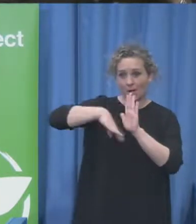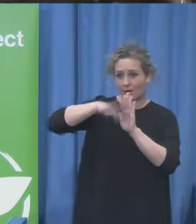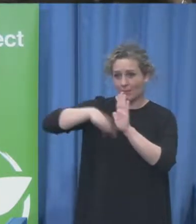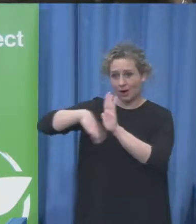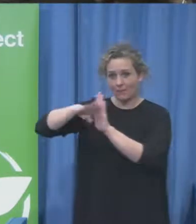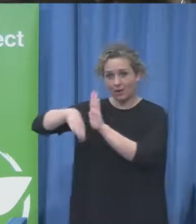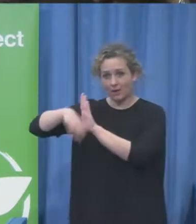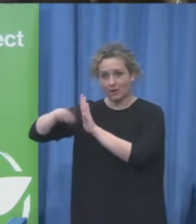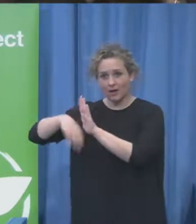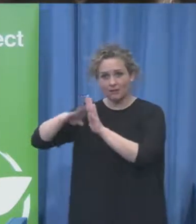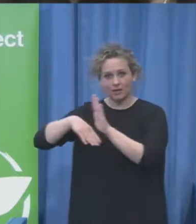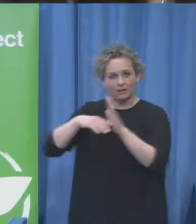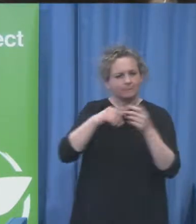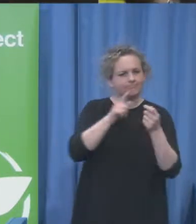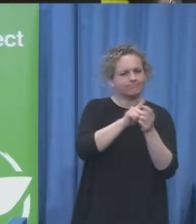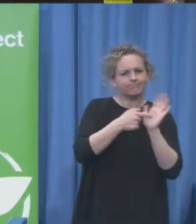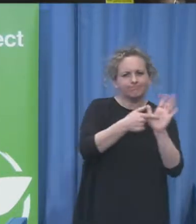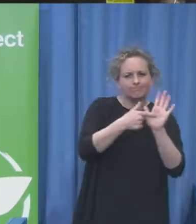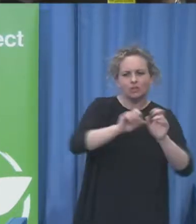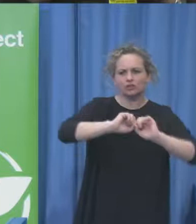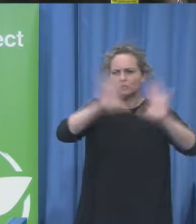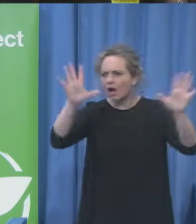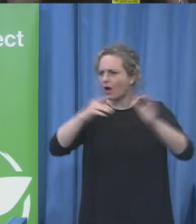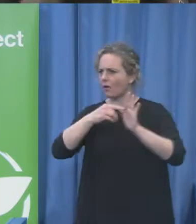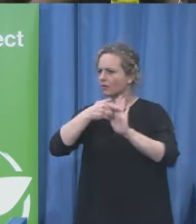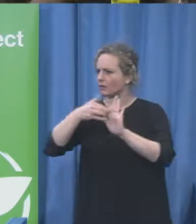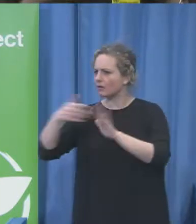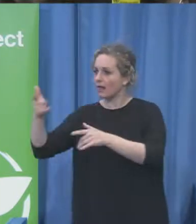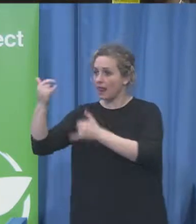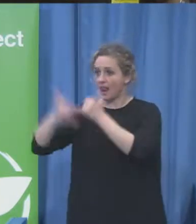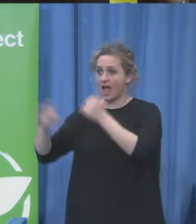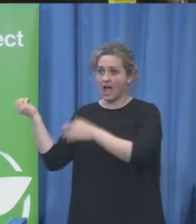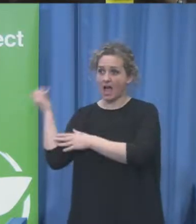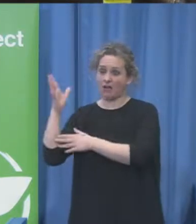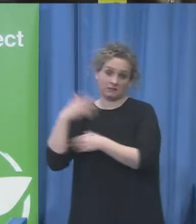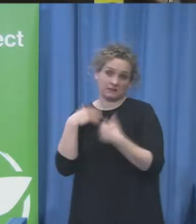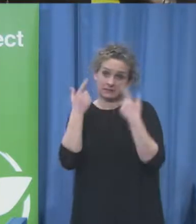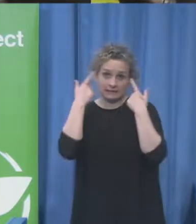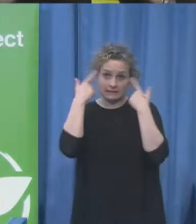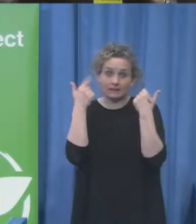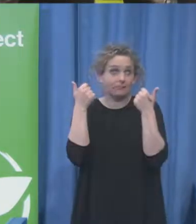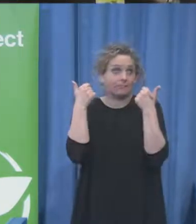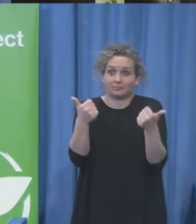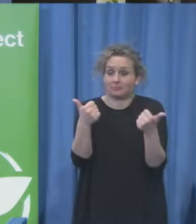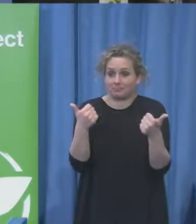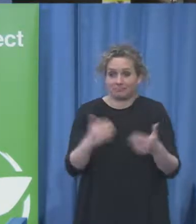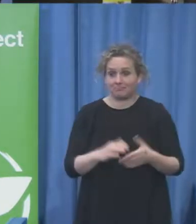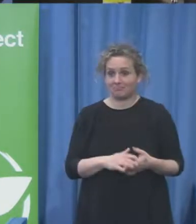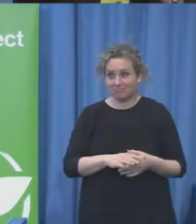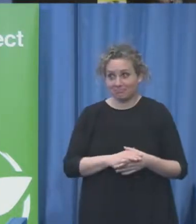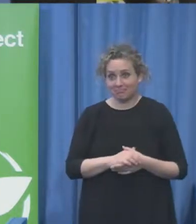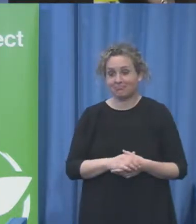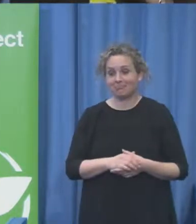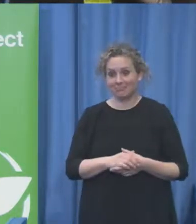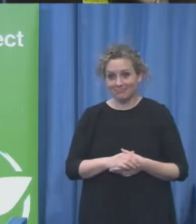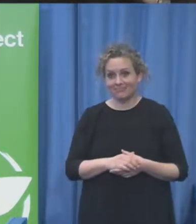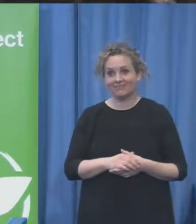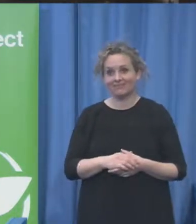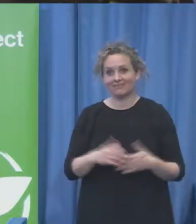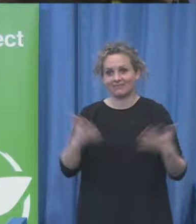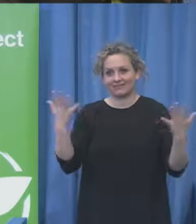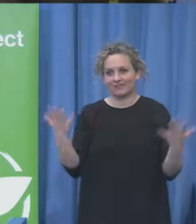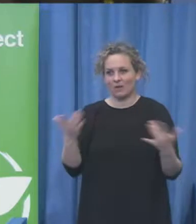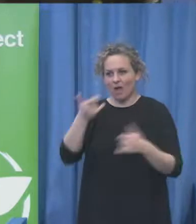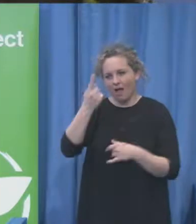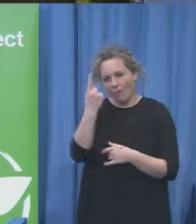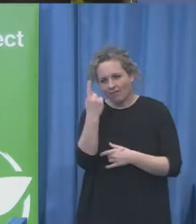bring onto the stage to co-chair this final session and perspectives on what the conference has meant and what is the look to the future. So